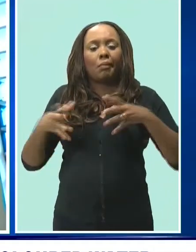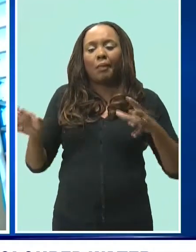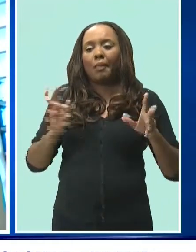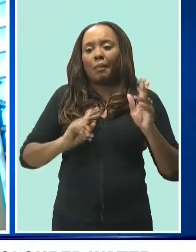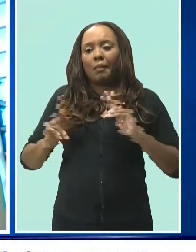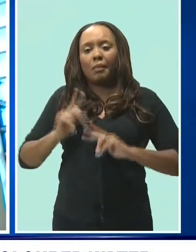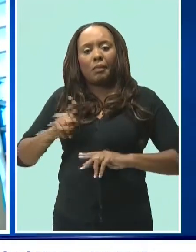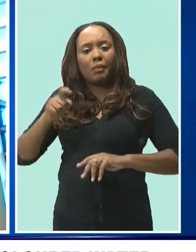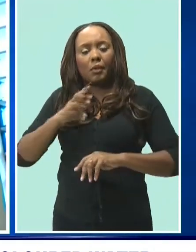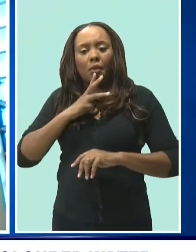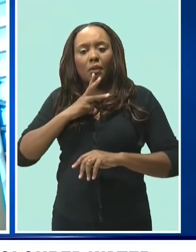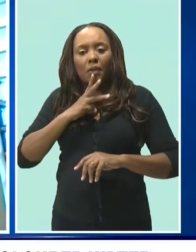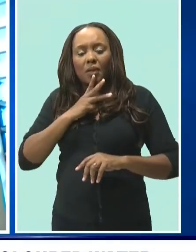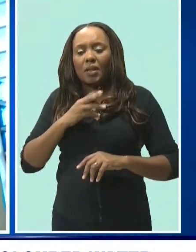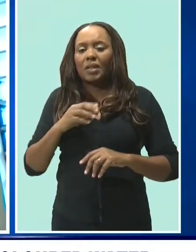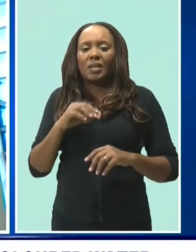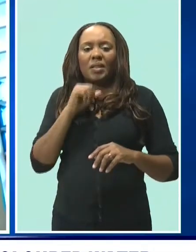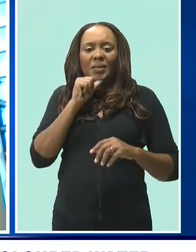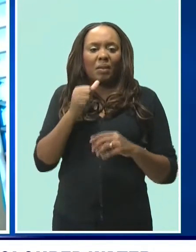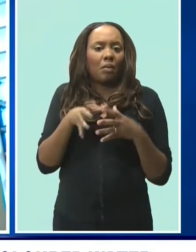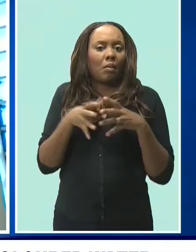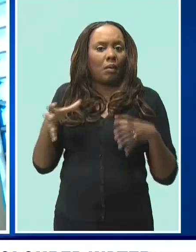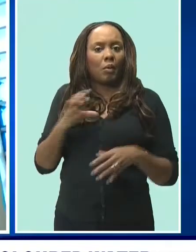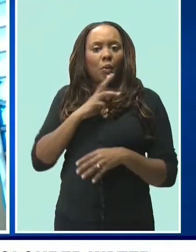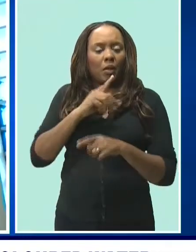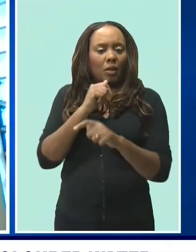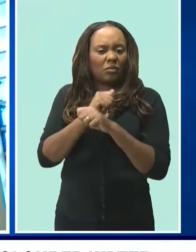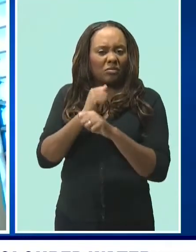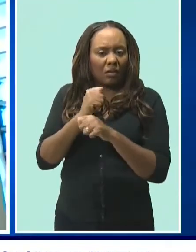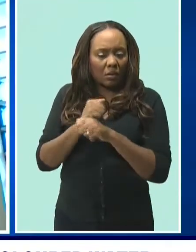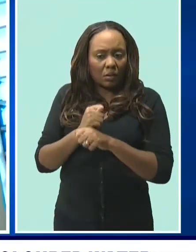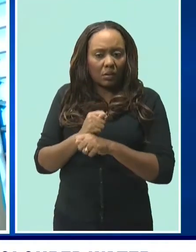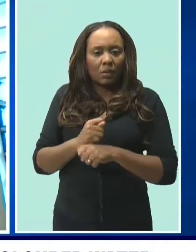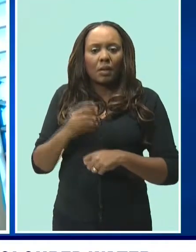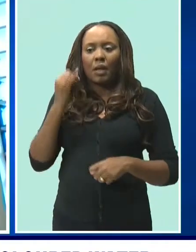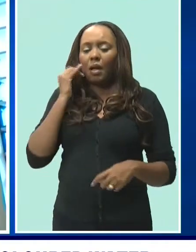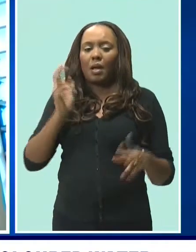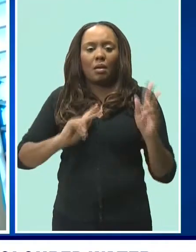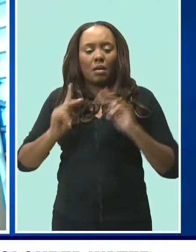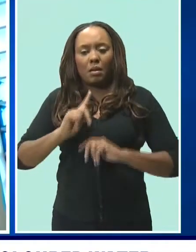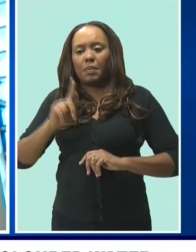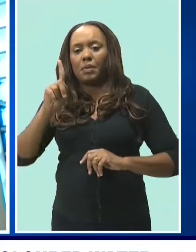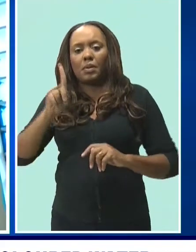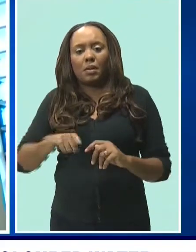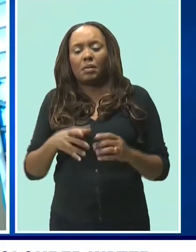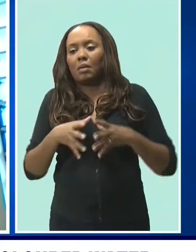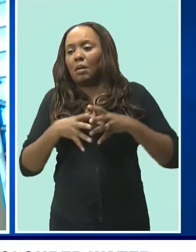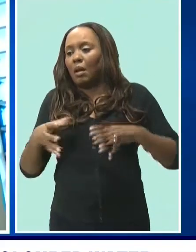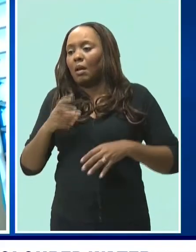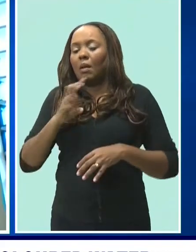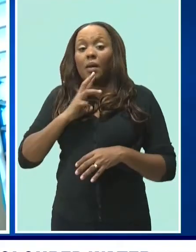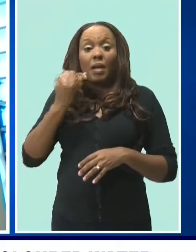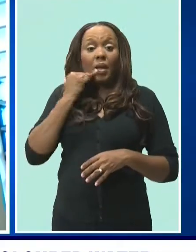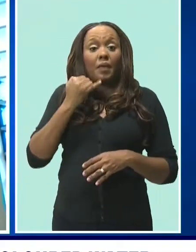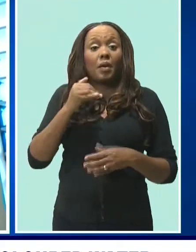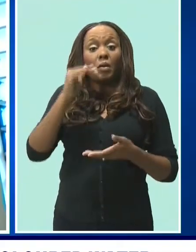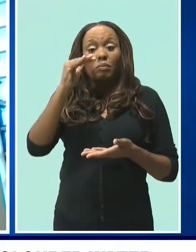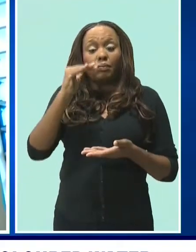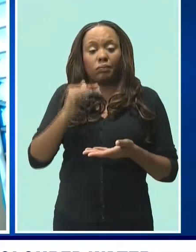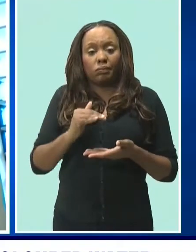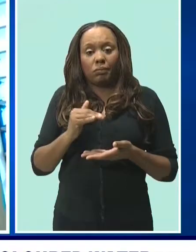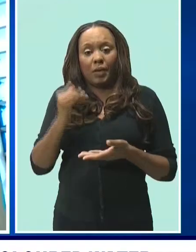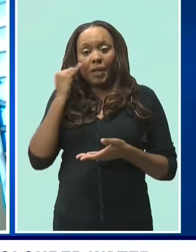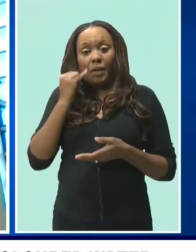of water tankers that we have, if that demand on the potable water is reduced, then